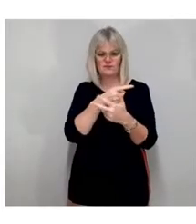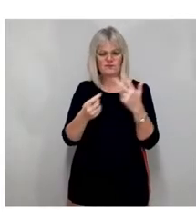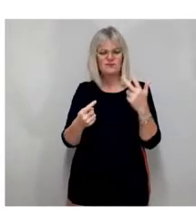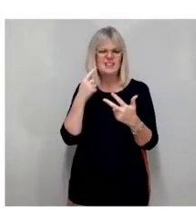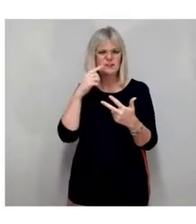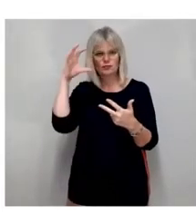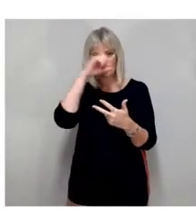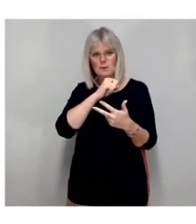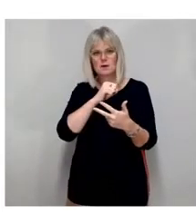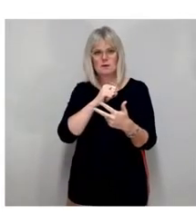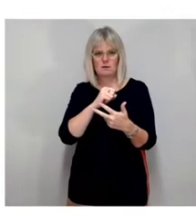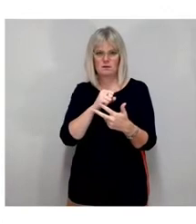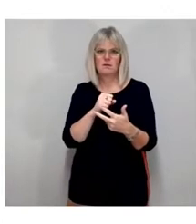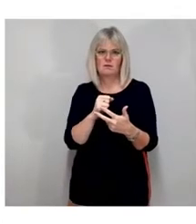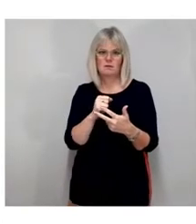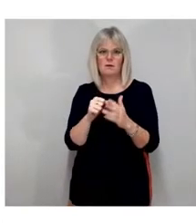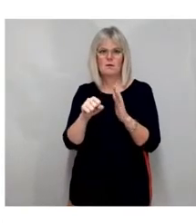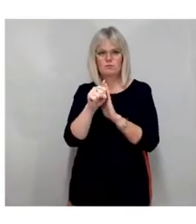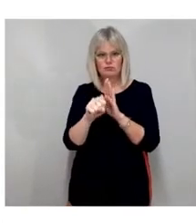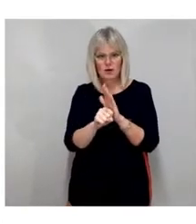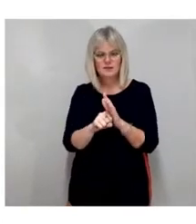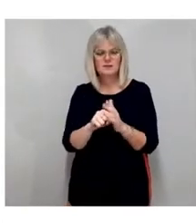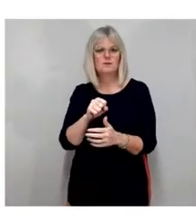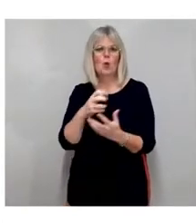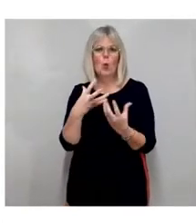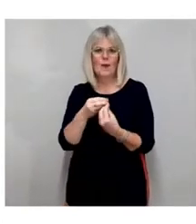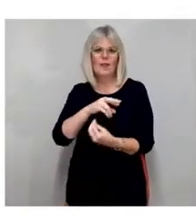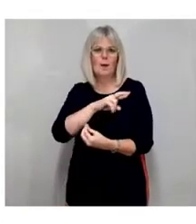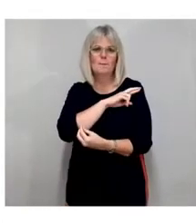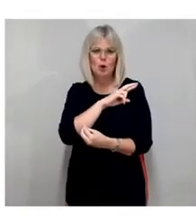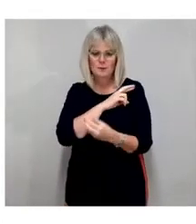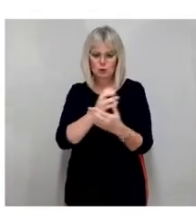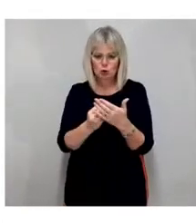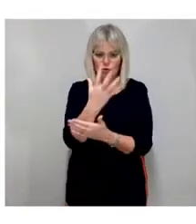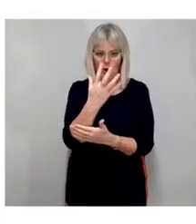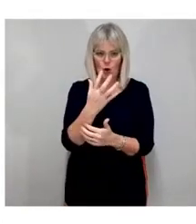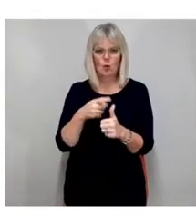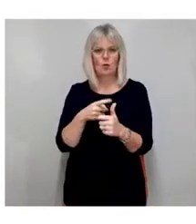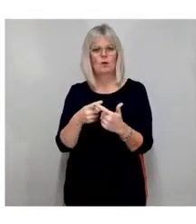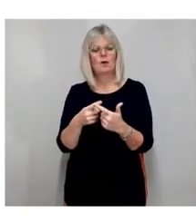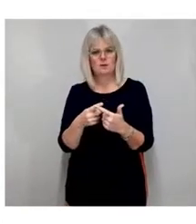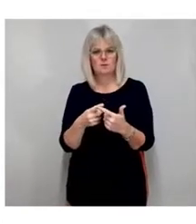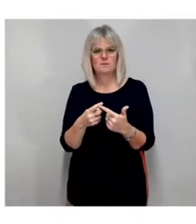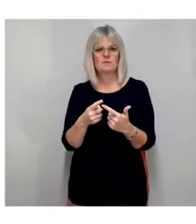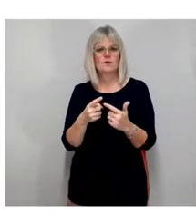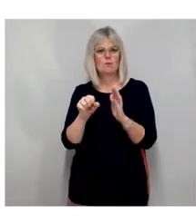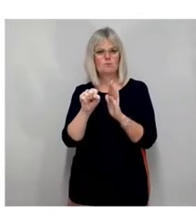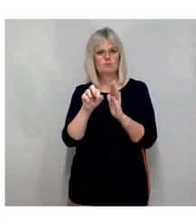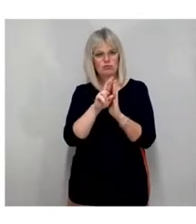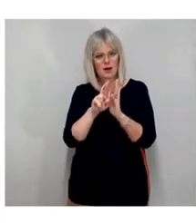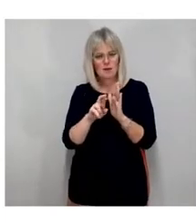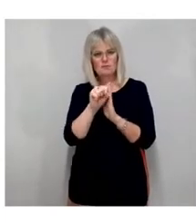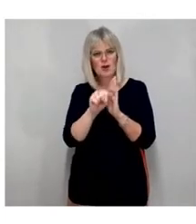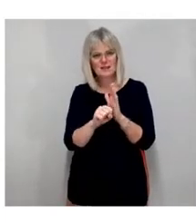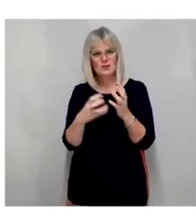with purpose grow, companies with purpose last, and people with purpose thrive. So we really believe in